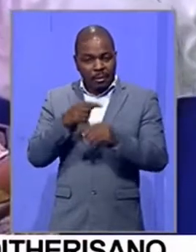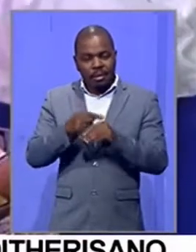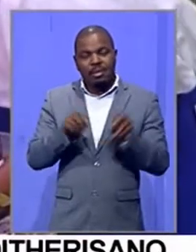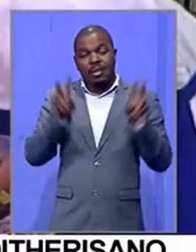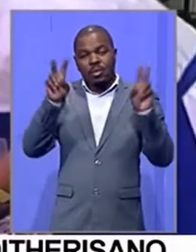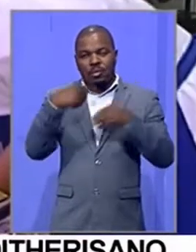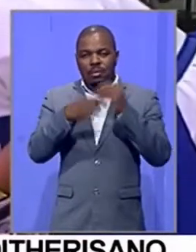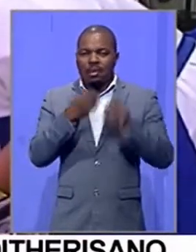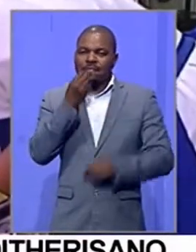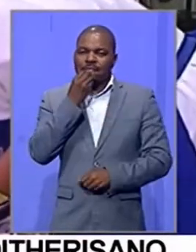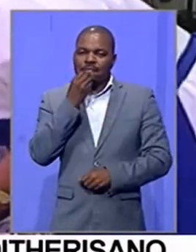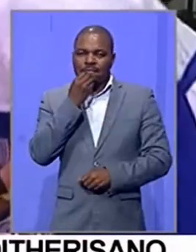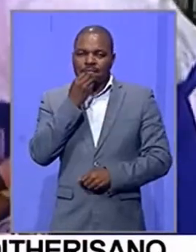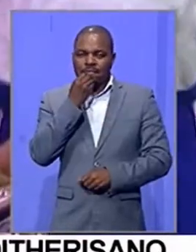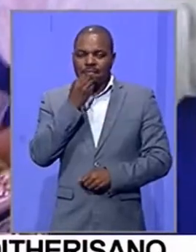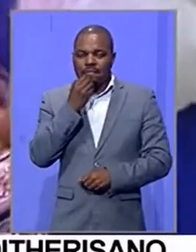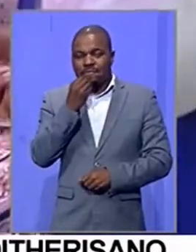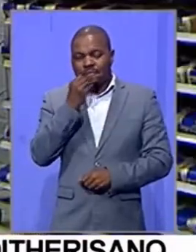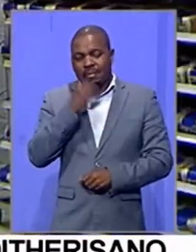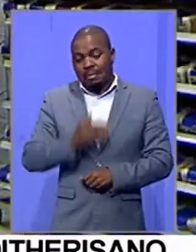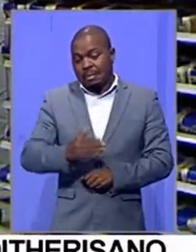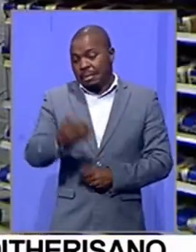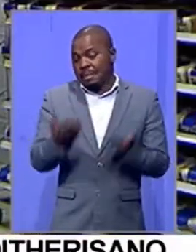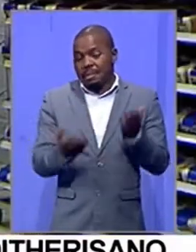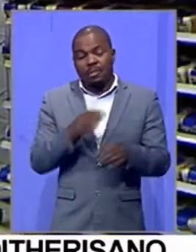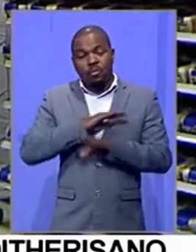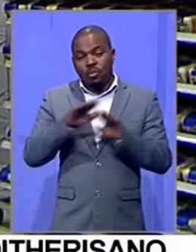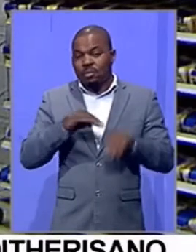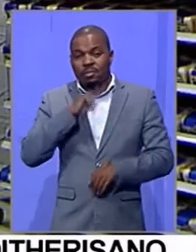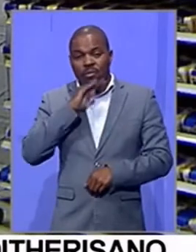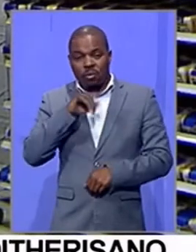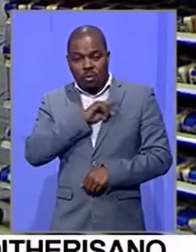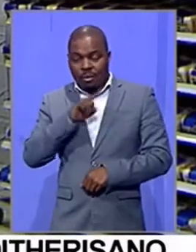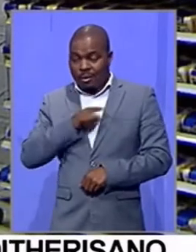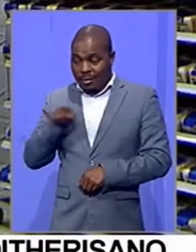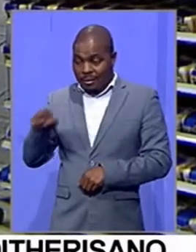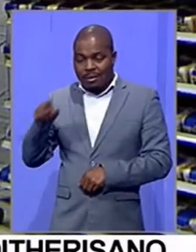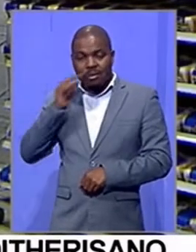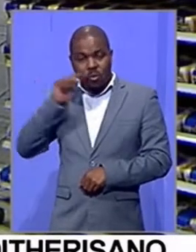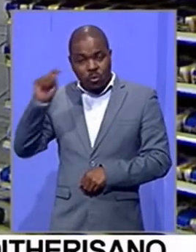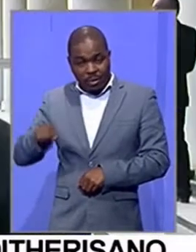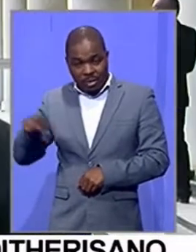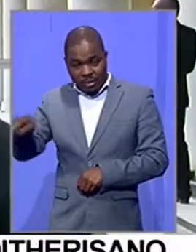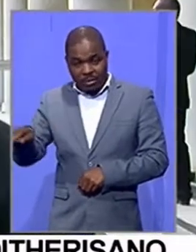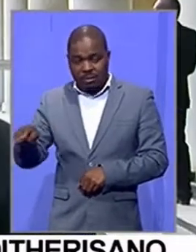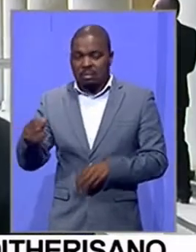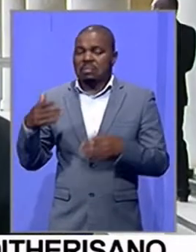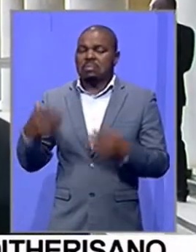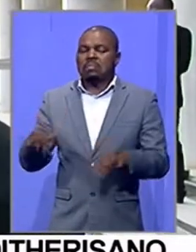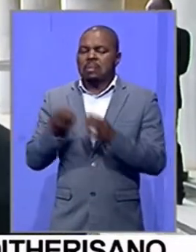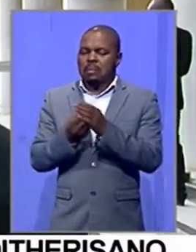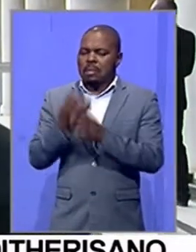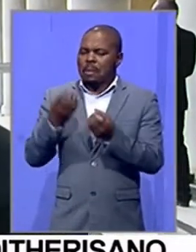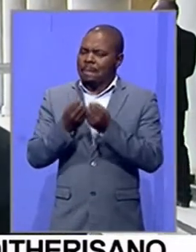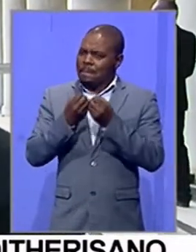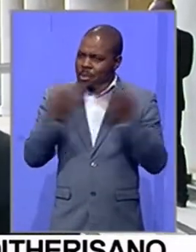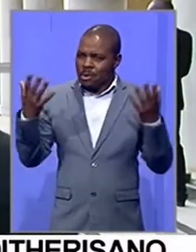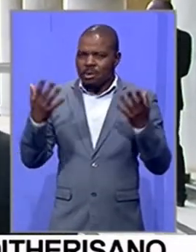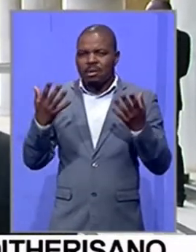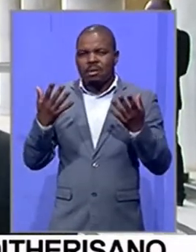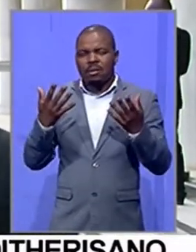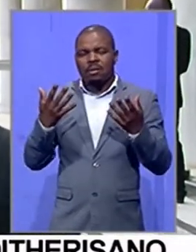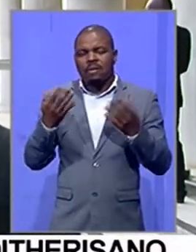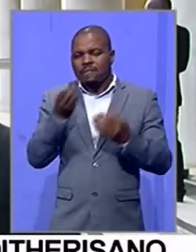issue, that he's concerned about food security, they as Ukraine being like a bread